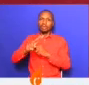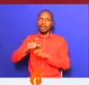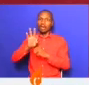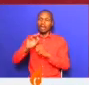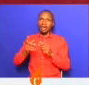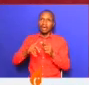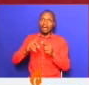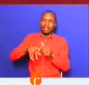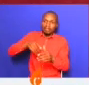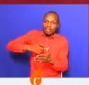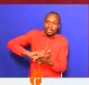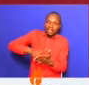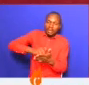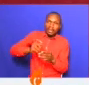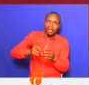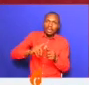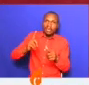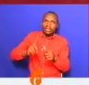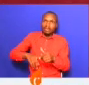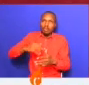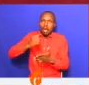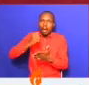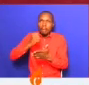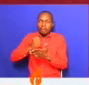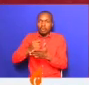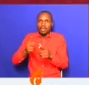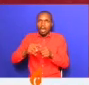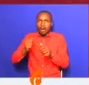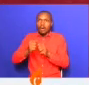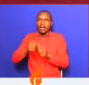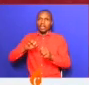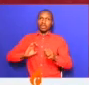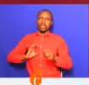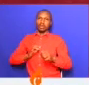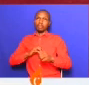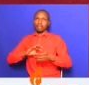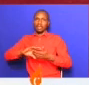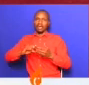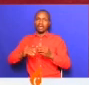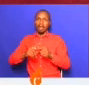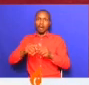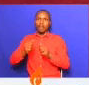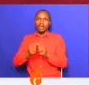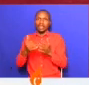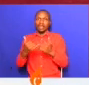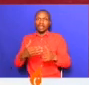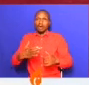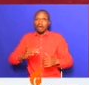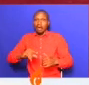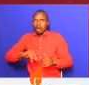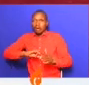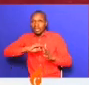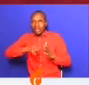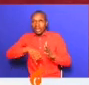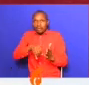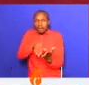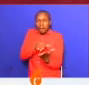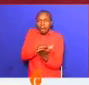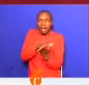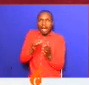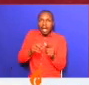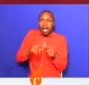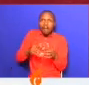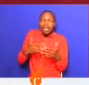purporting to appoint him to the Implementation Committee for the establishment of Kisii County Industrial Park, while knowing